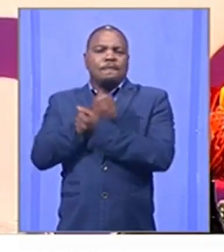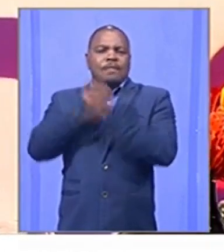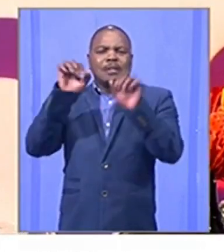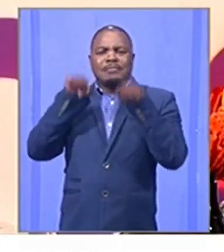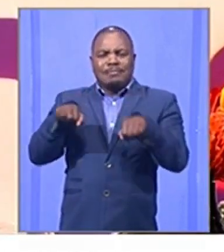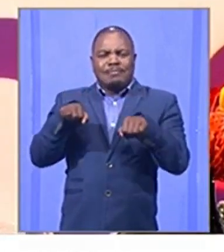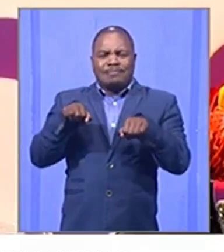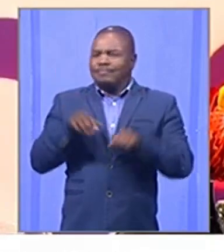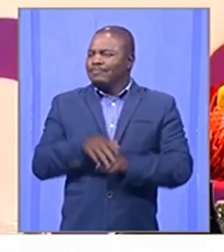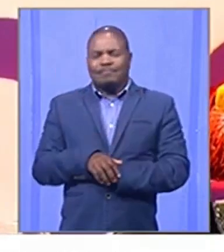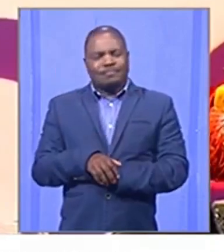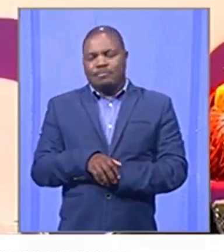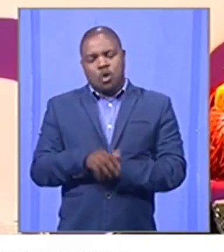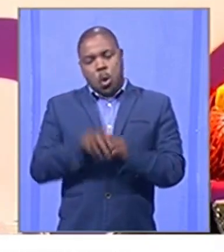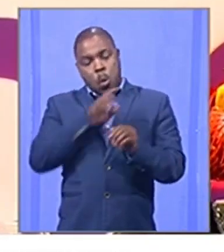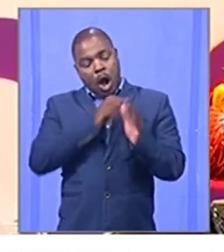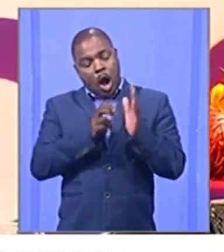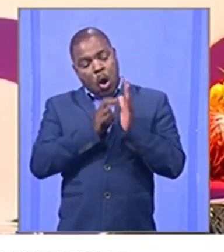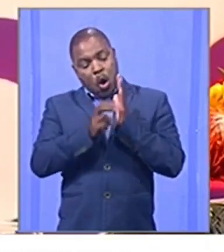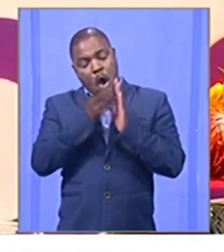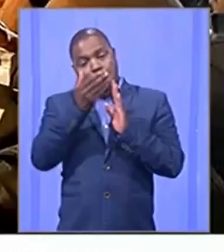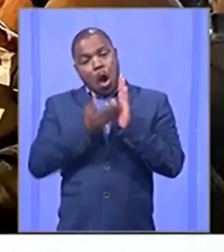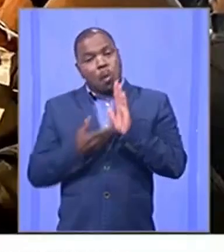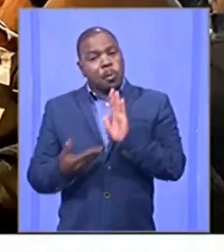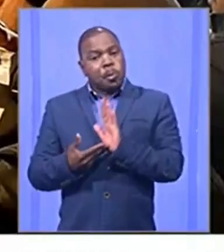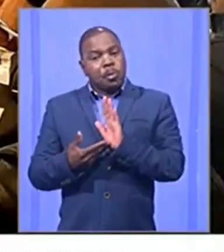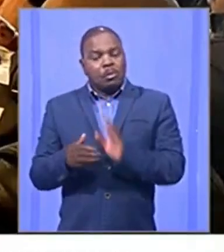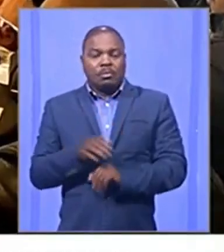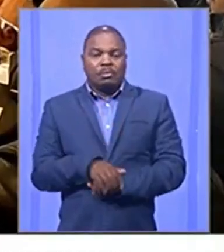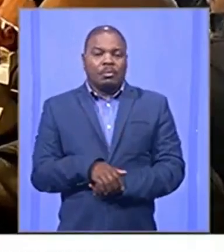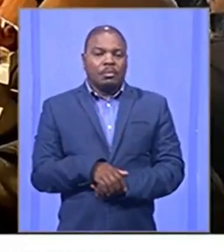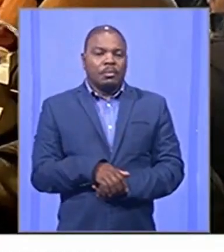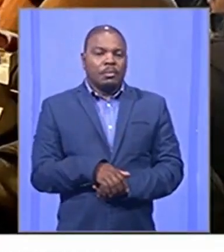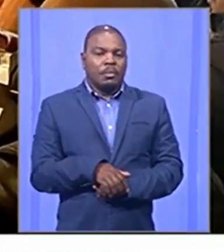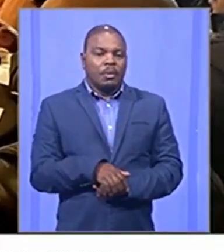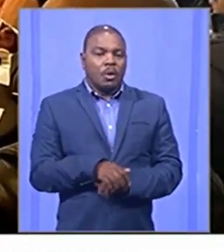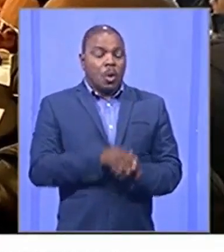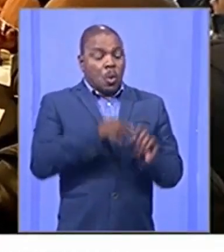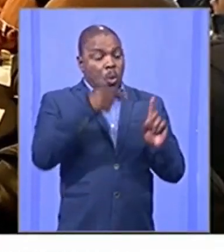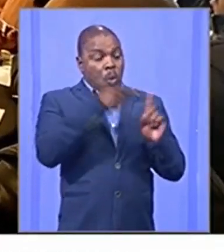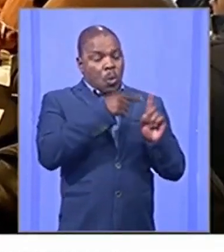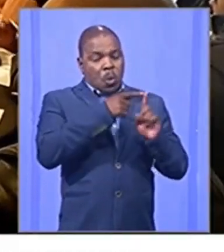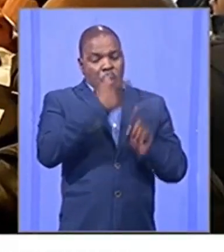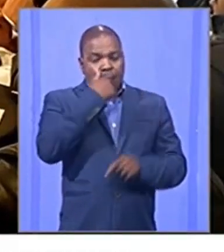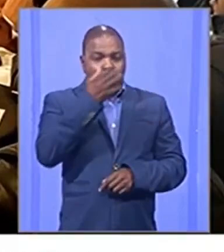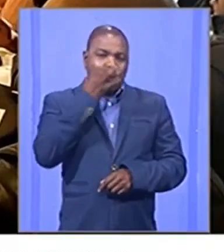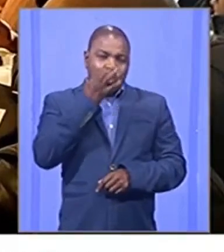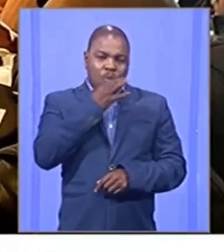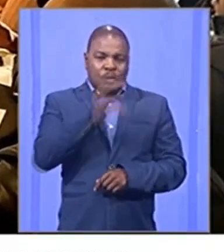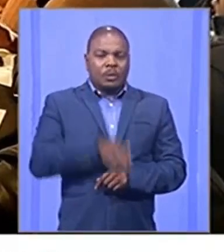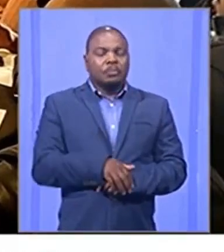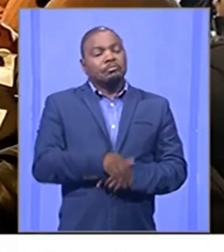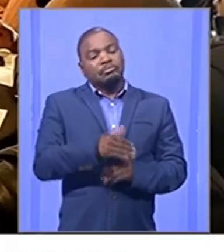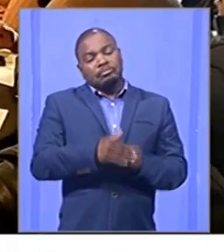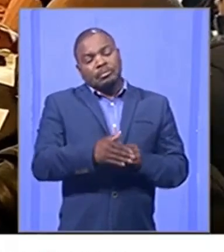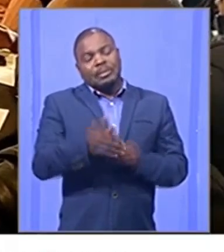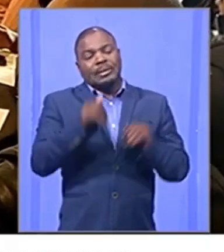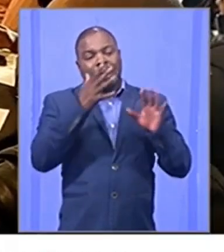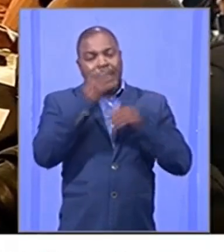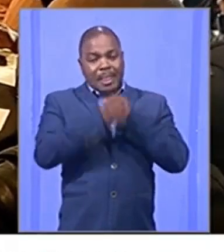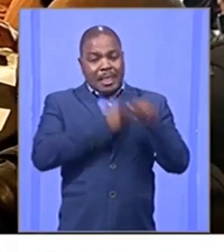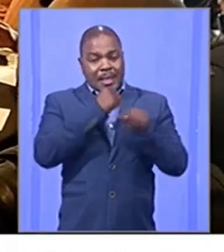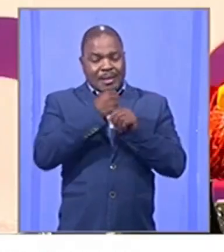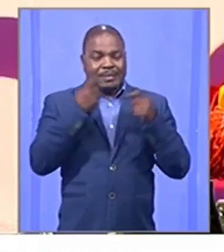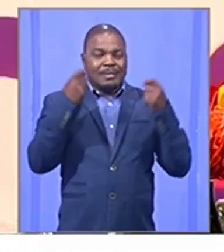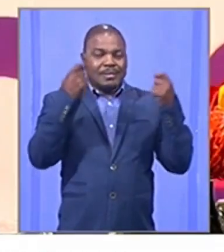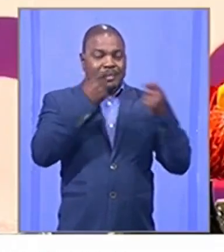There are certain conditions that come with parole. Malema a re tsela e lebisitseng le koko go dingwaga di le 10 e